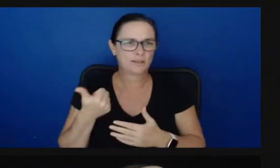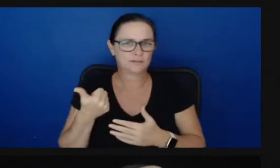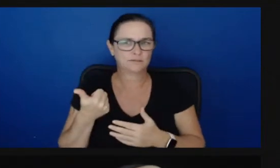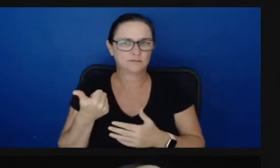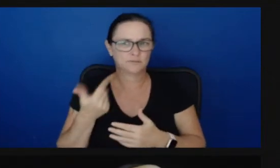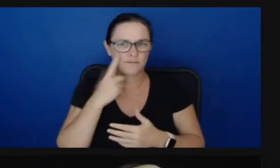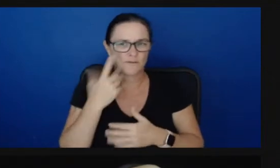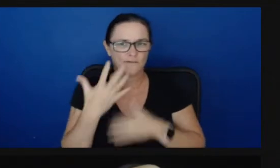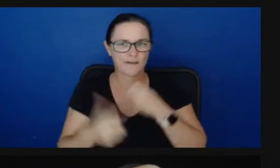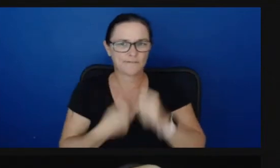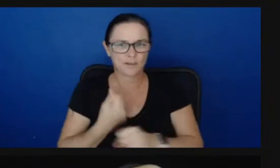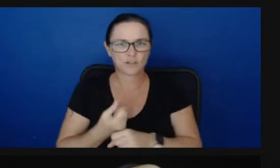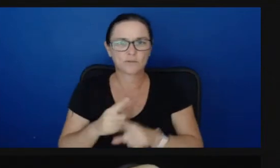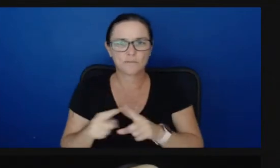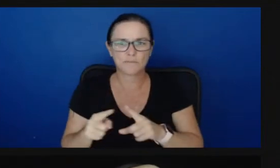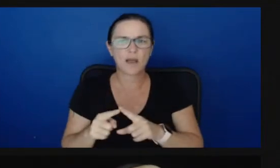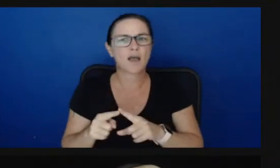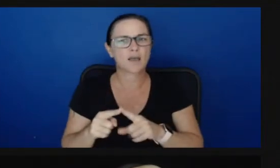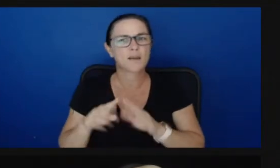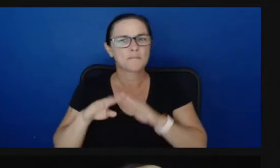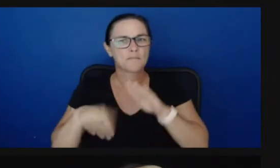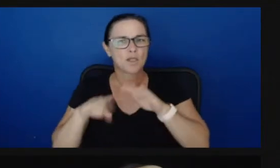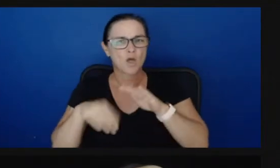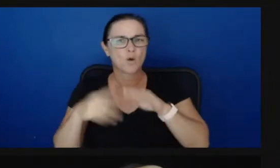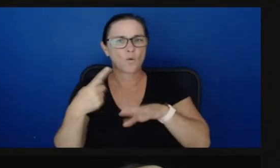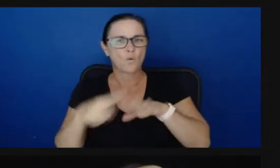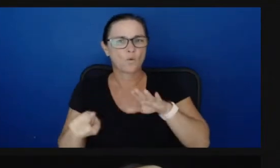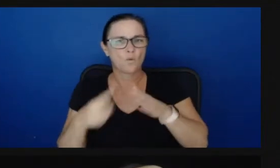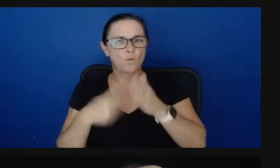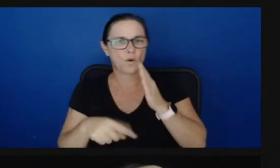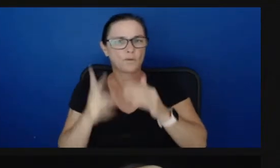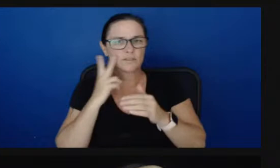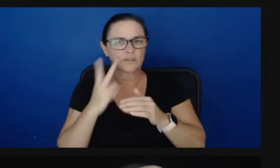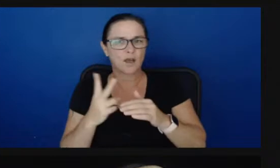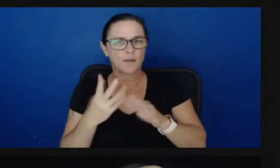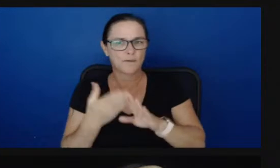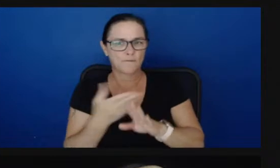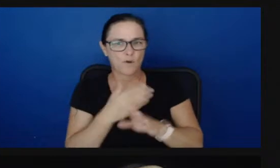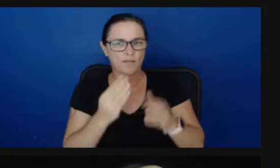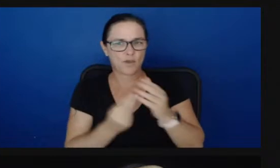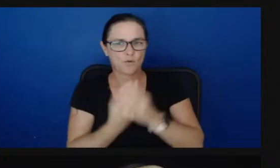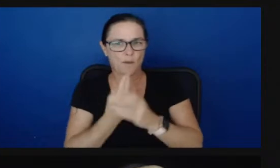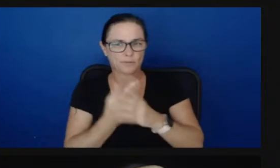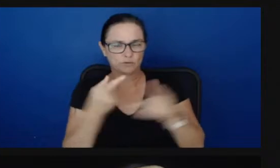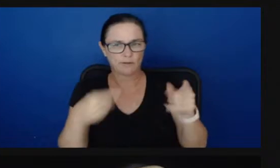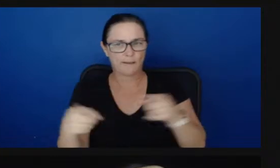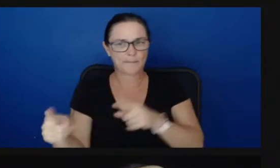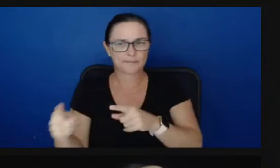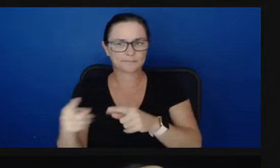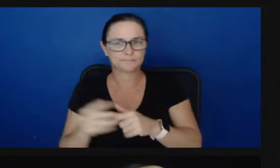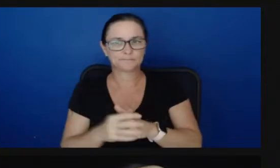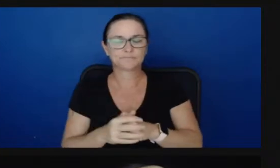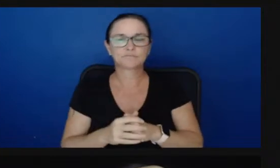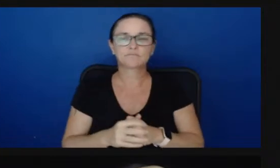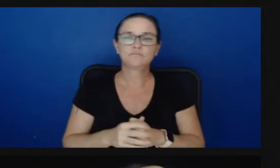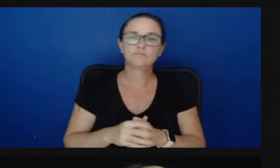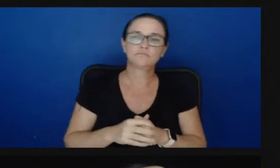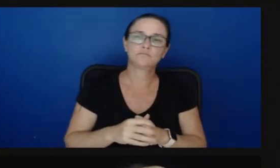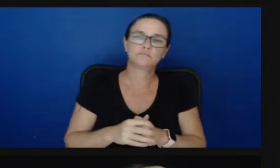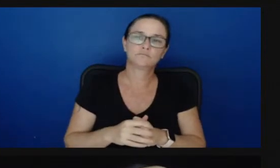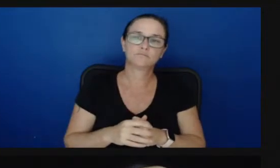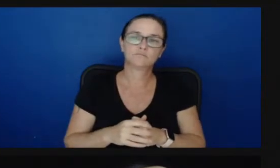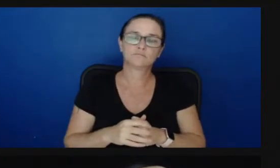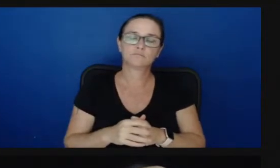still below the background we saw in the build up to that eruption for almost all of those 4 years up to last year.